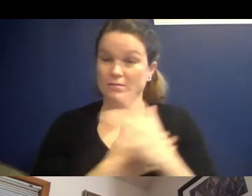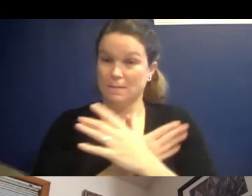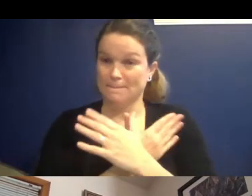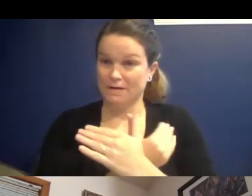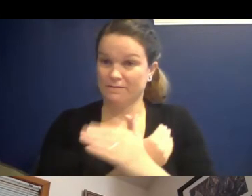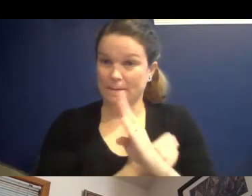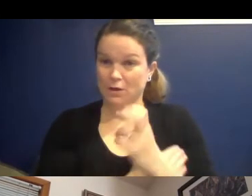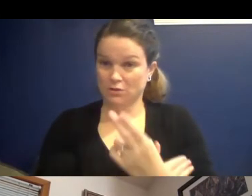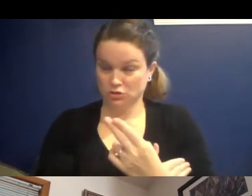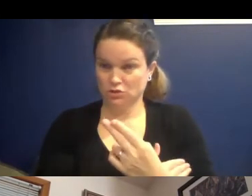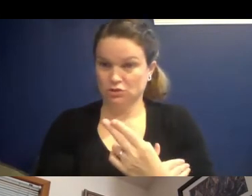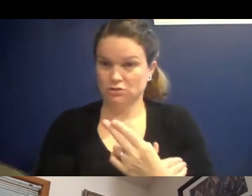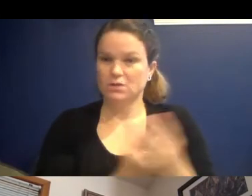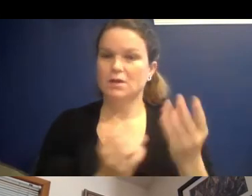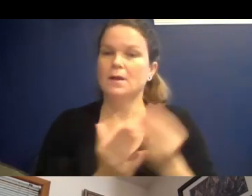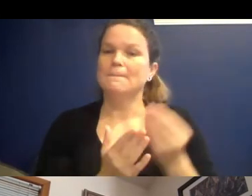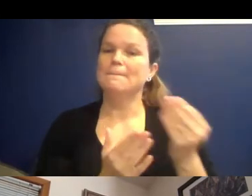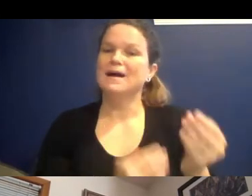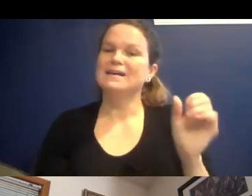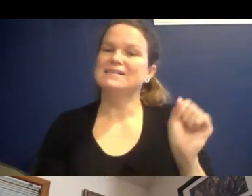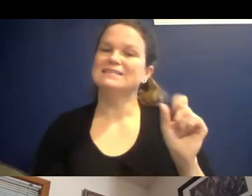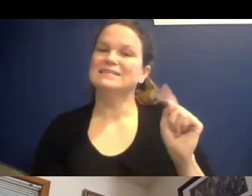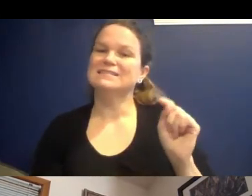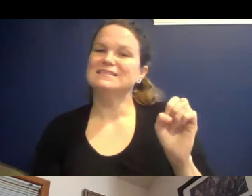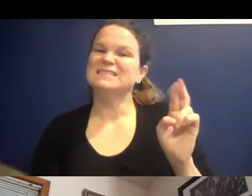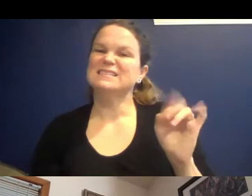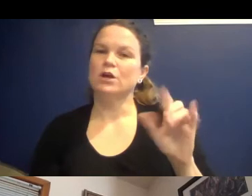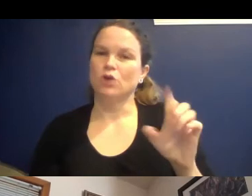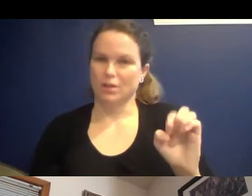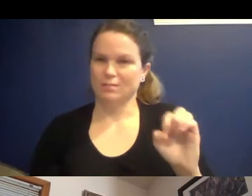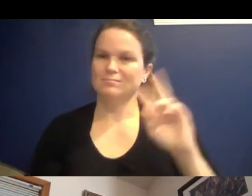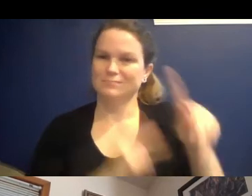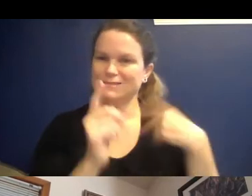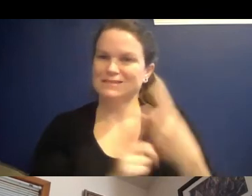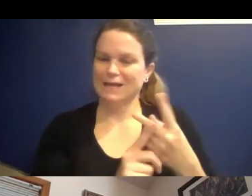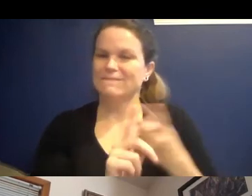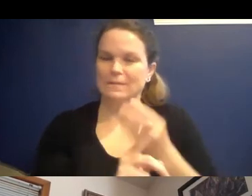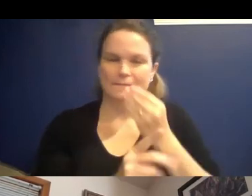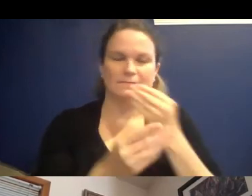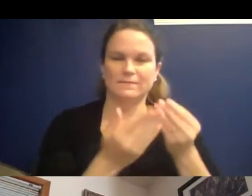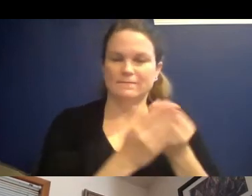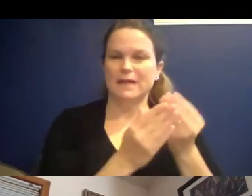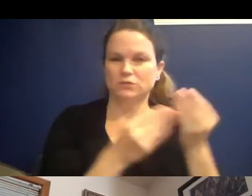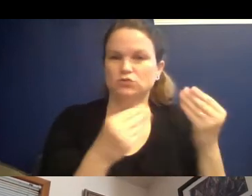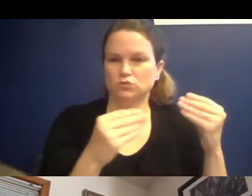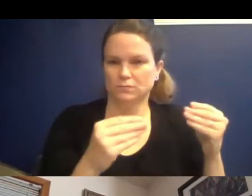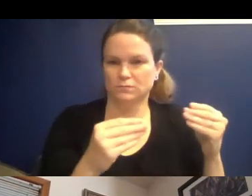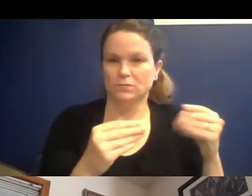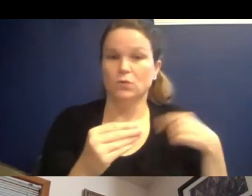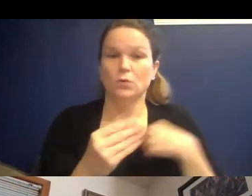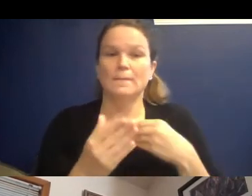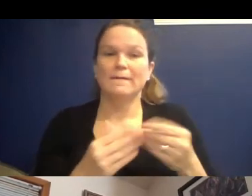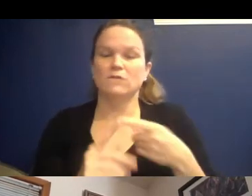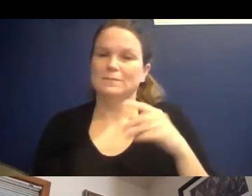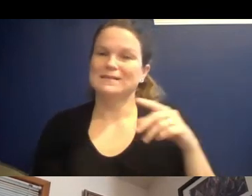you could buy a sterile seedless variety from a nursery. And our butterfly bush came from Dancing Oaks